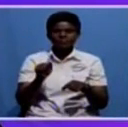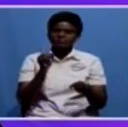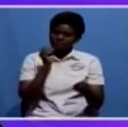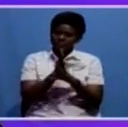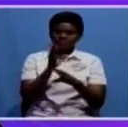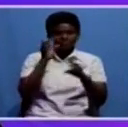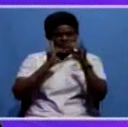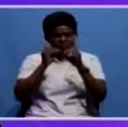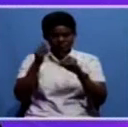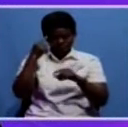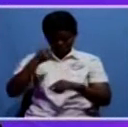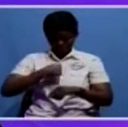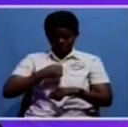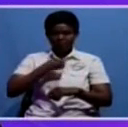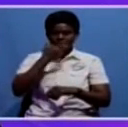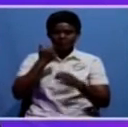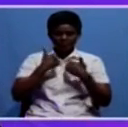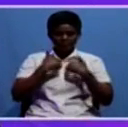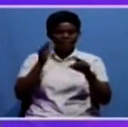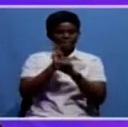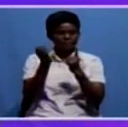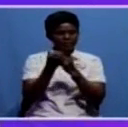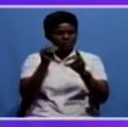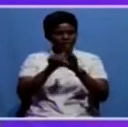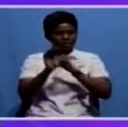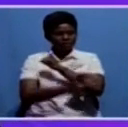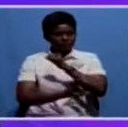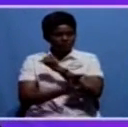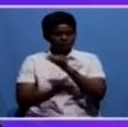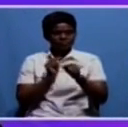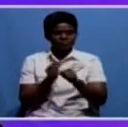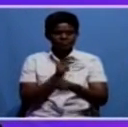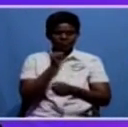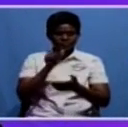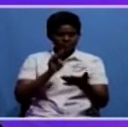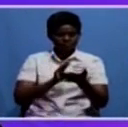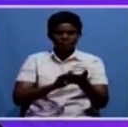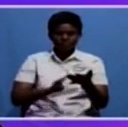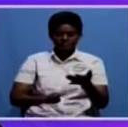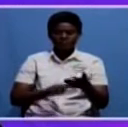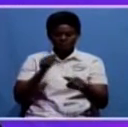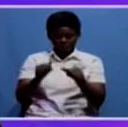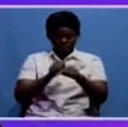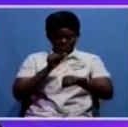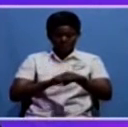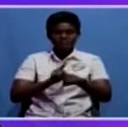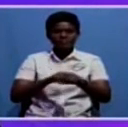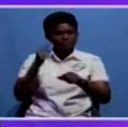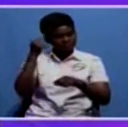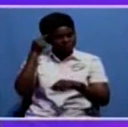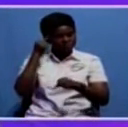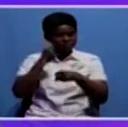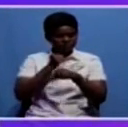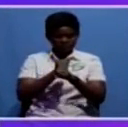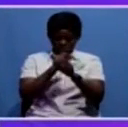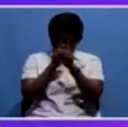discuss. So to me, we should create a culture in this country where we do not believe that every time government makes a decision,